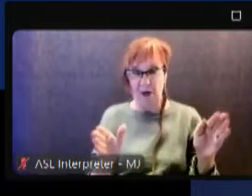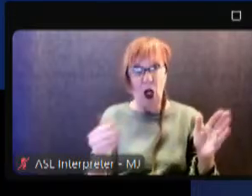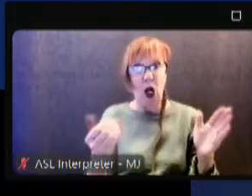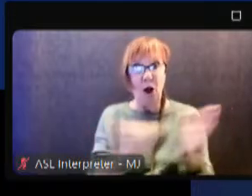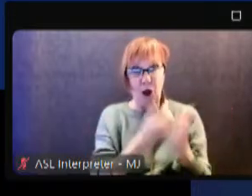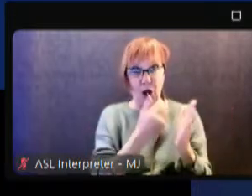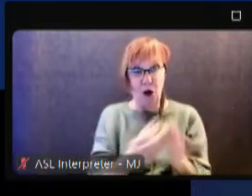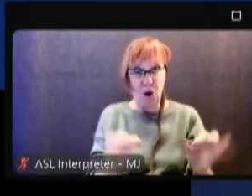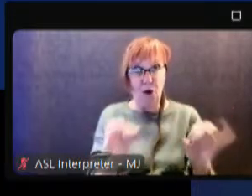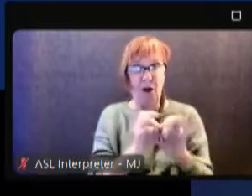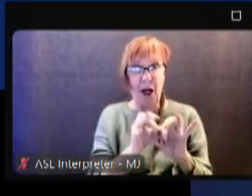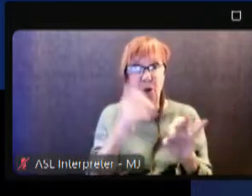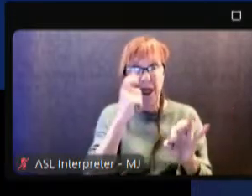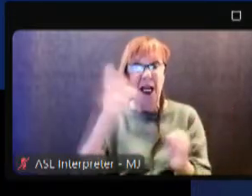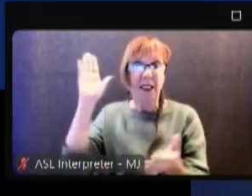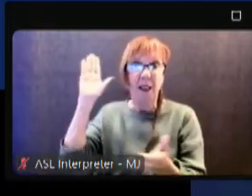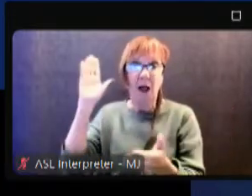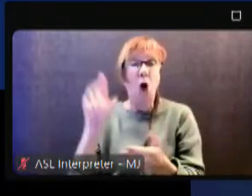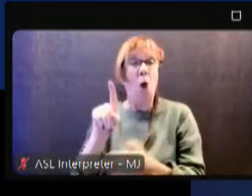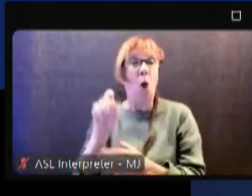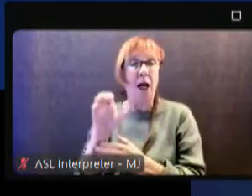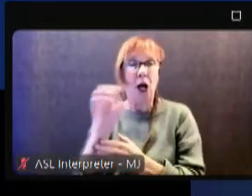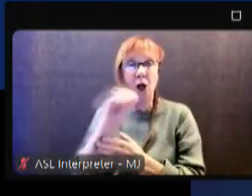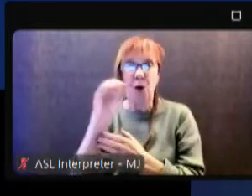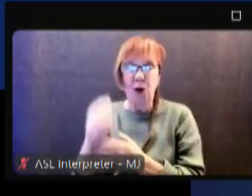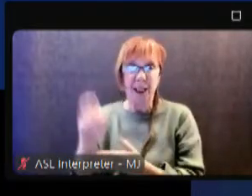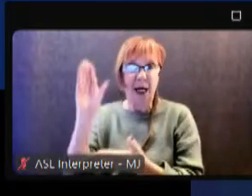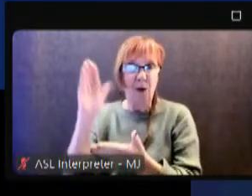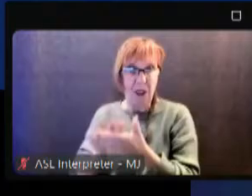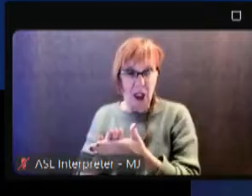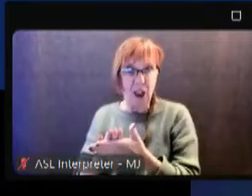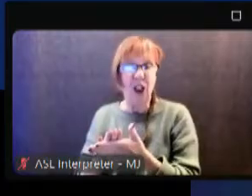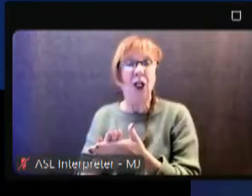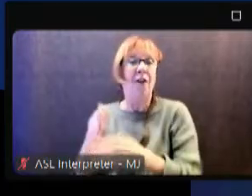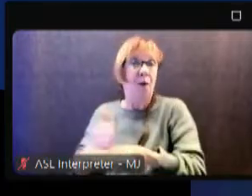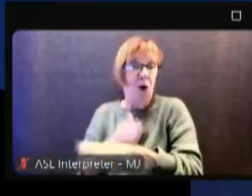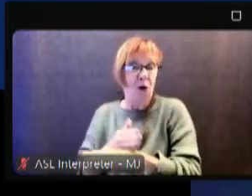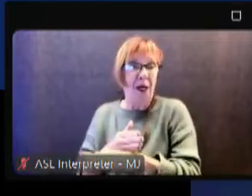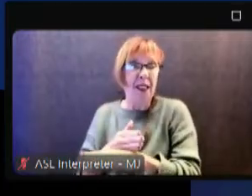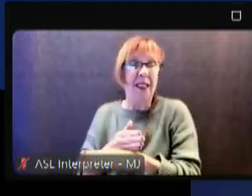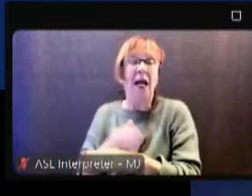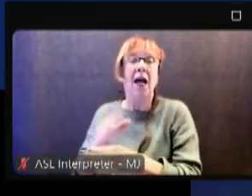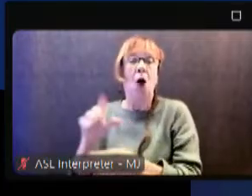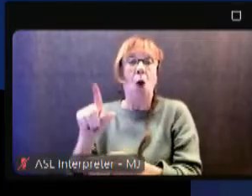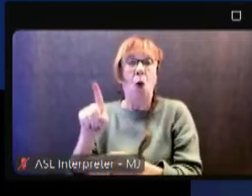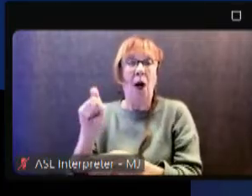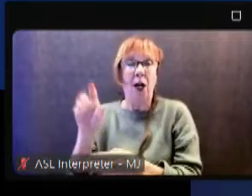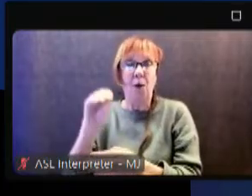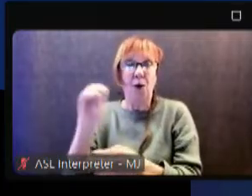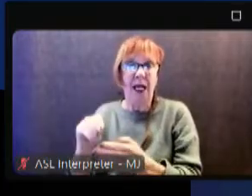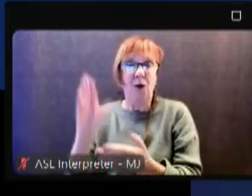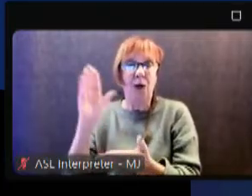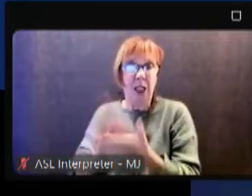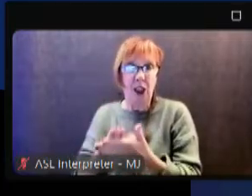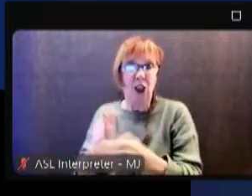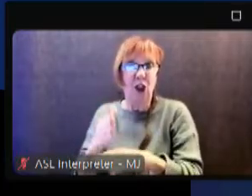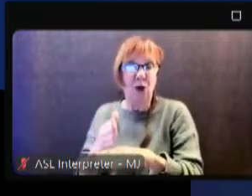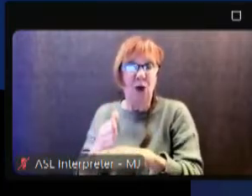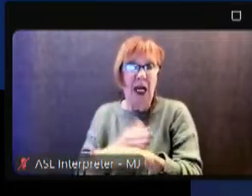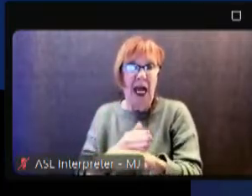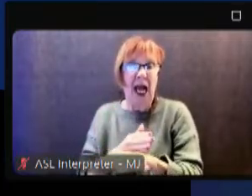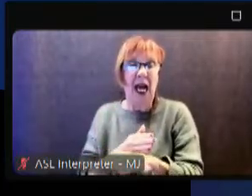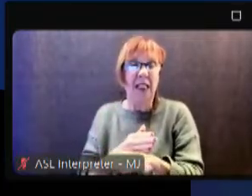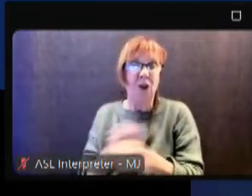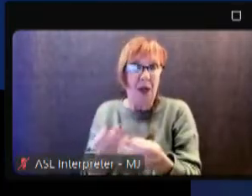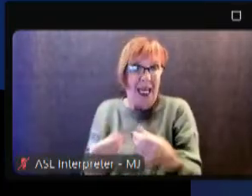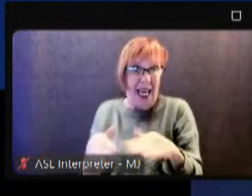100% reduction to the improvements and a 35% reduction to the land is now $3.4 million on this